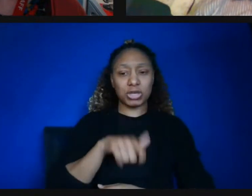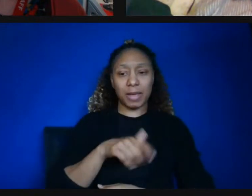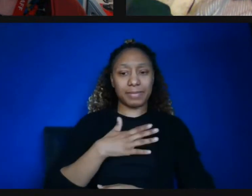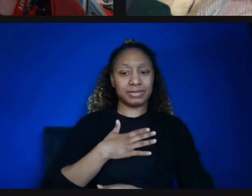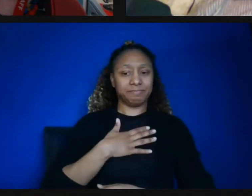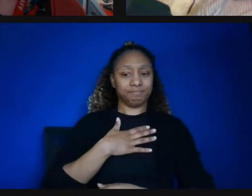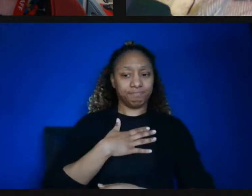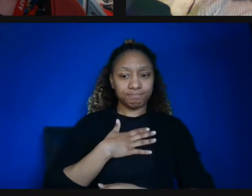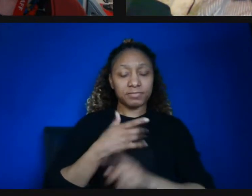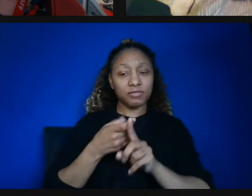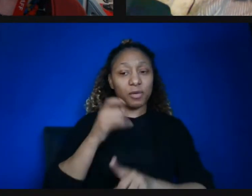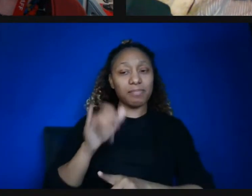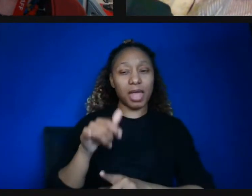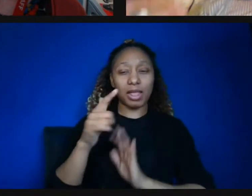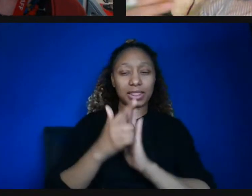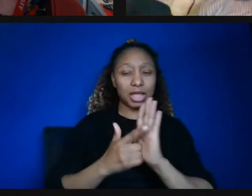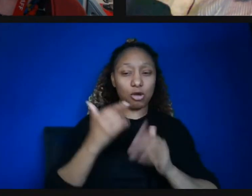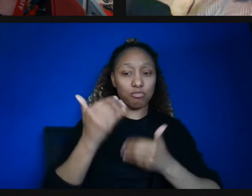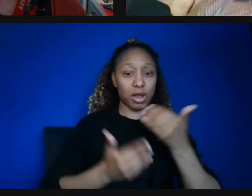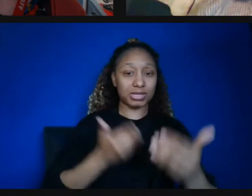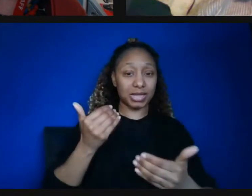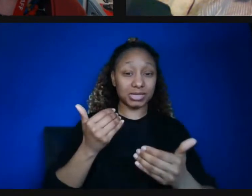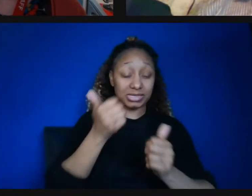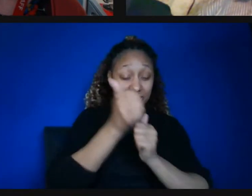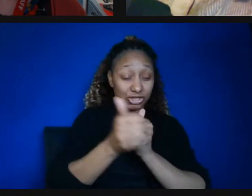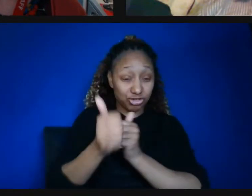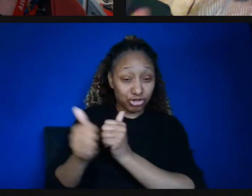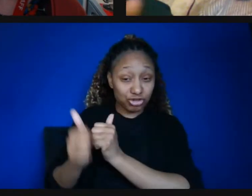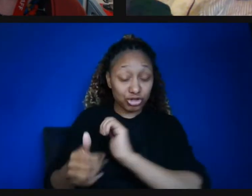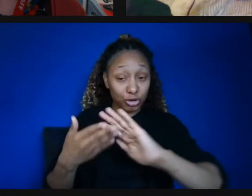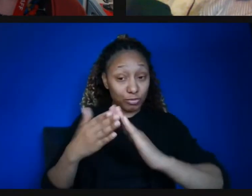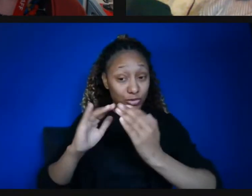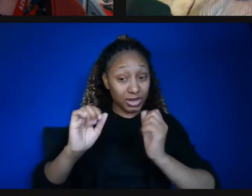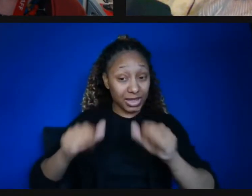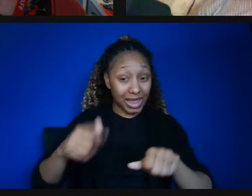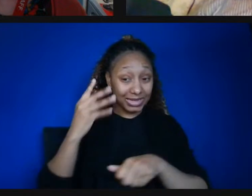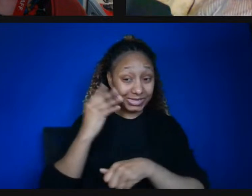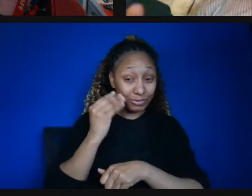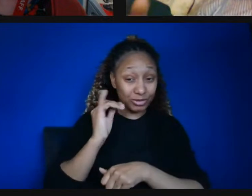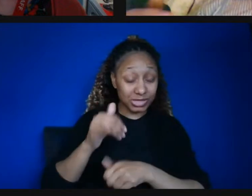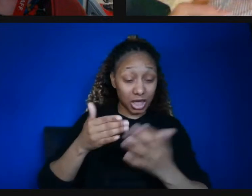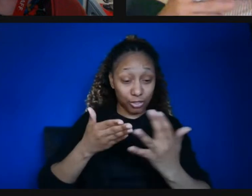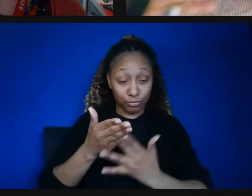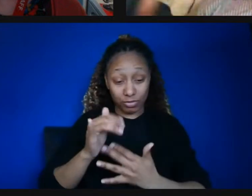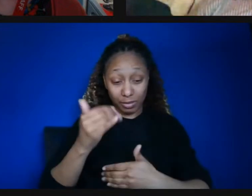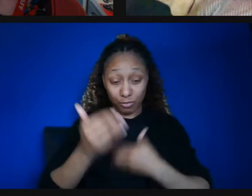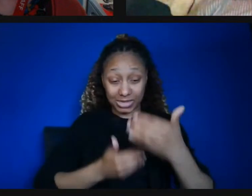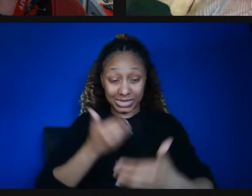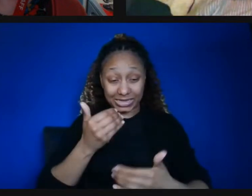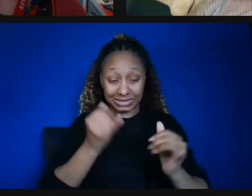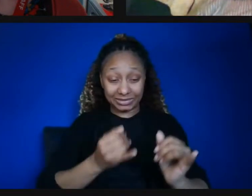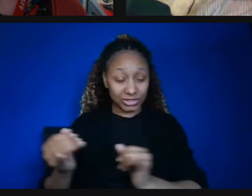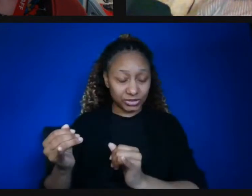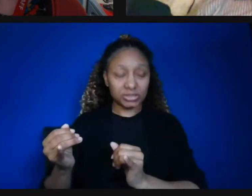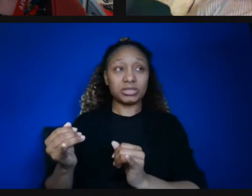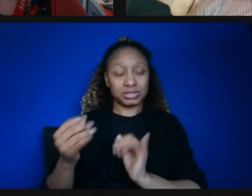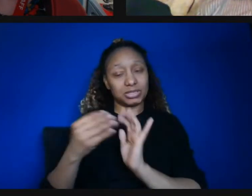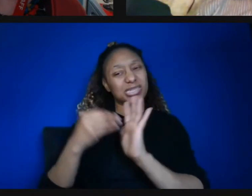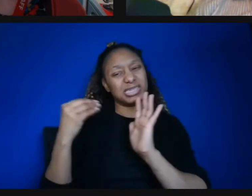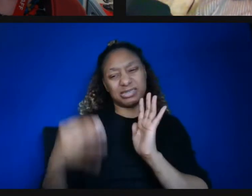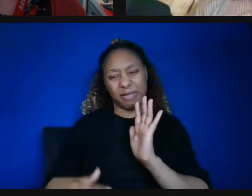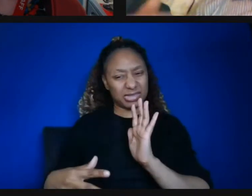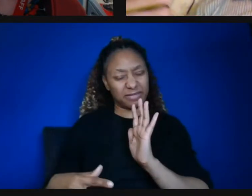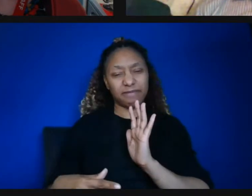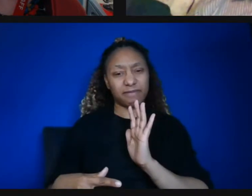that process, because not every community is able to go through that process currently. It's a very expensive process, and not